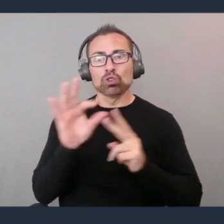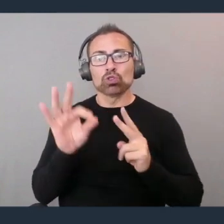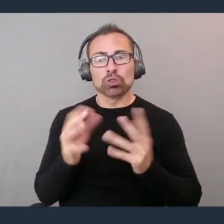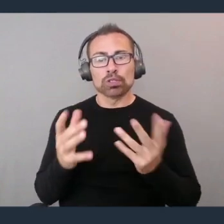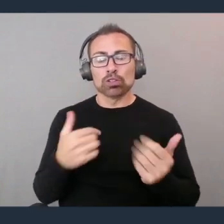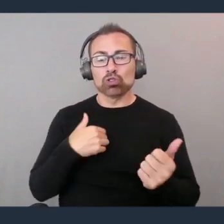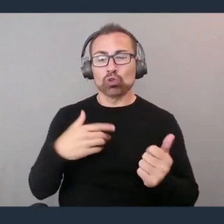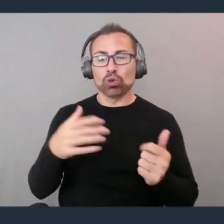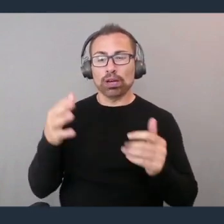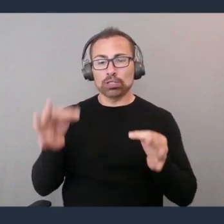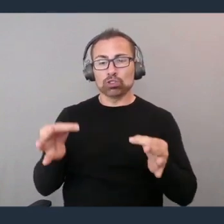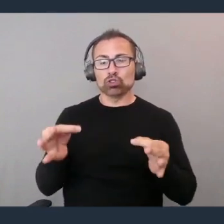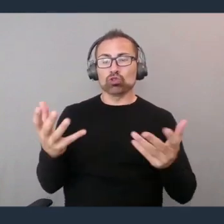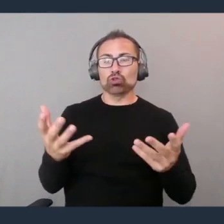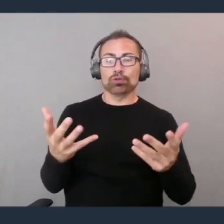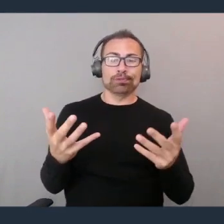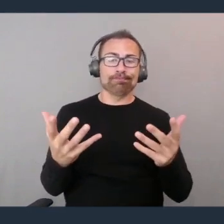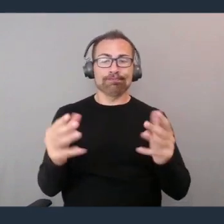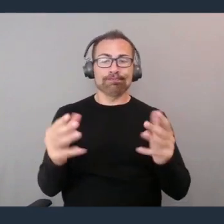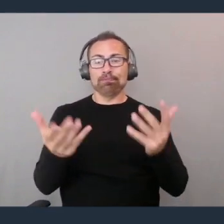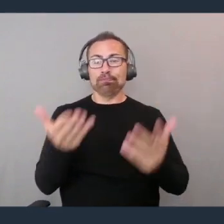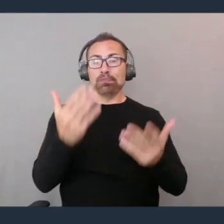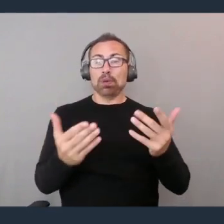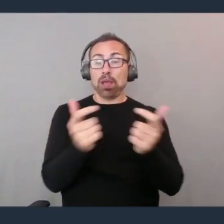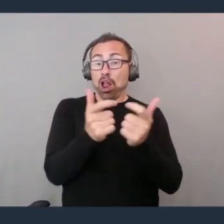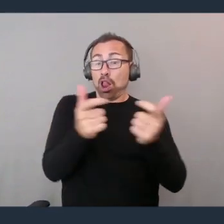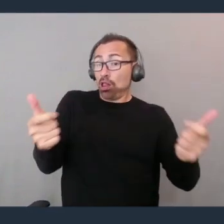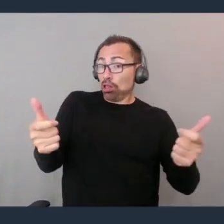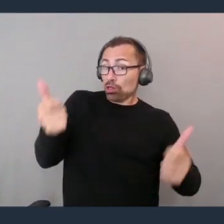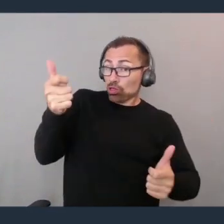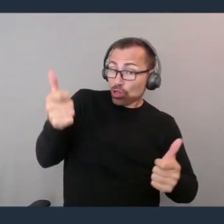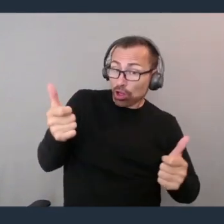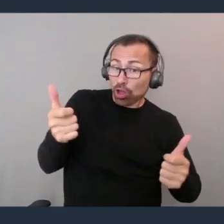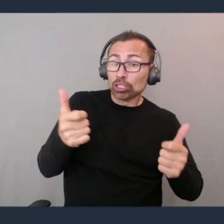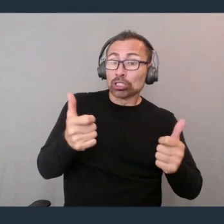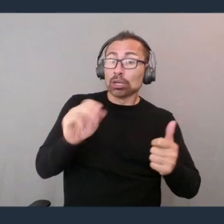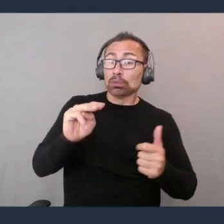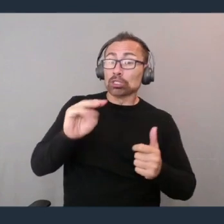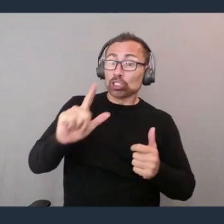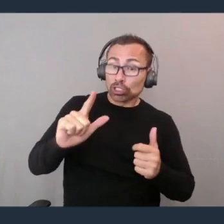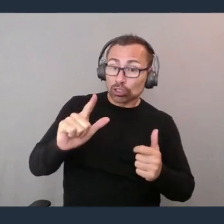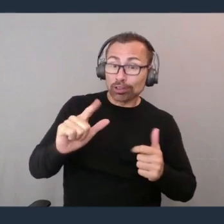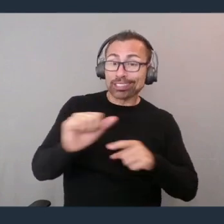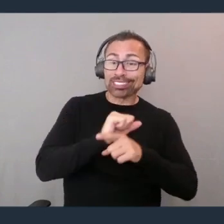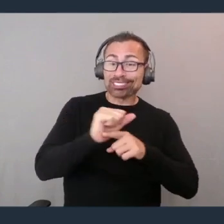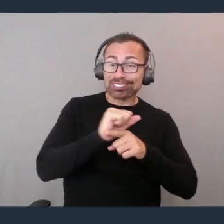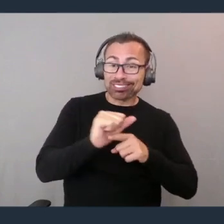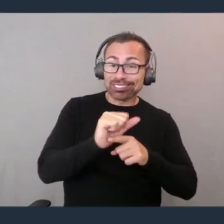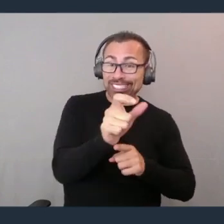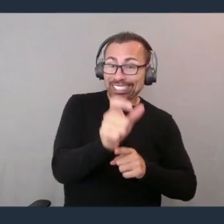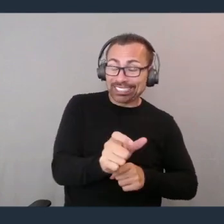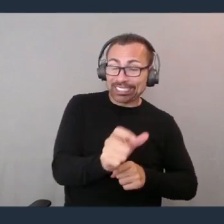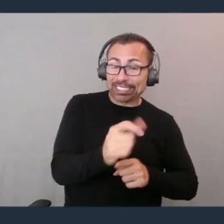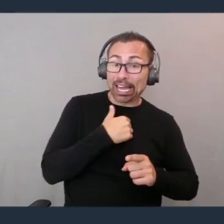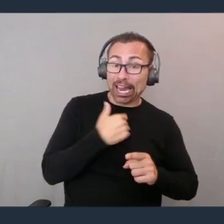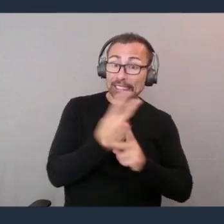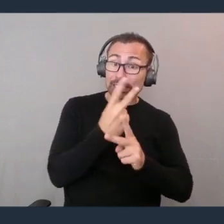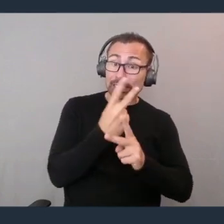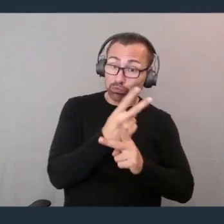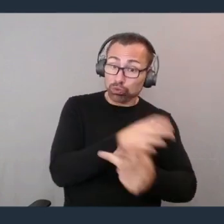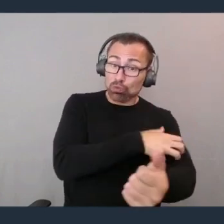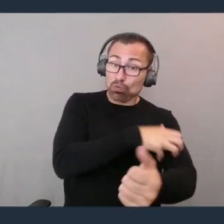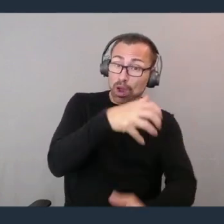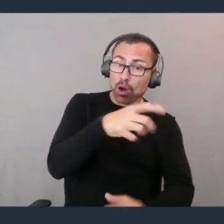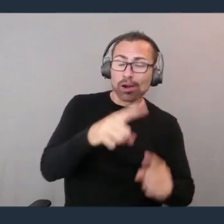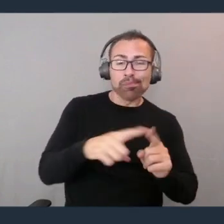choose, maybe a larger machine learning training instance that's, has really heavy compute power, but isn't really cost optimized for